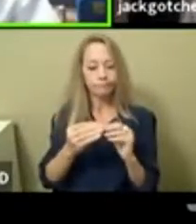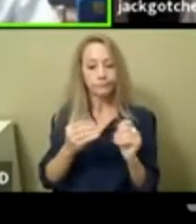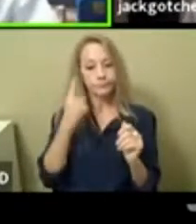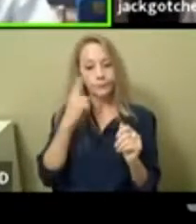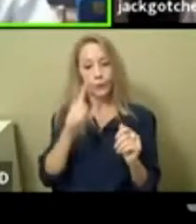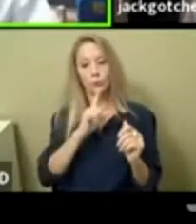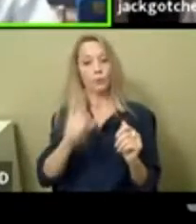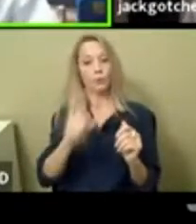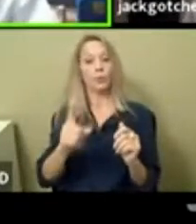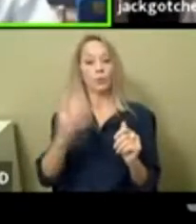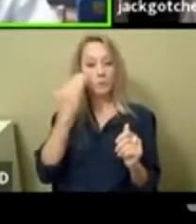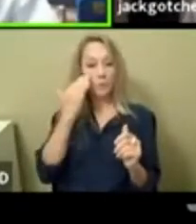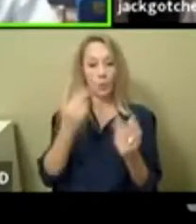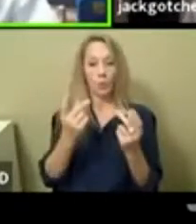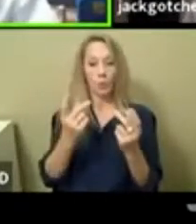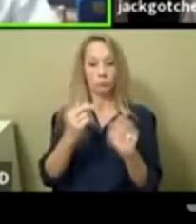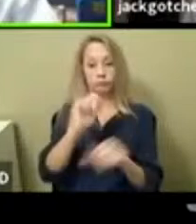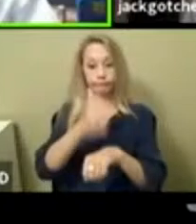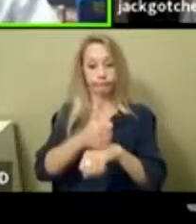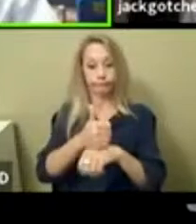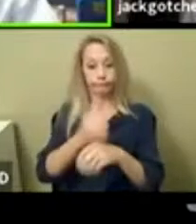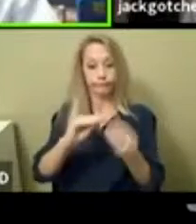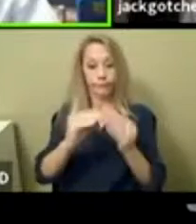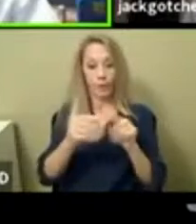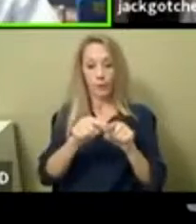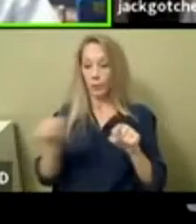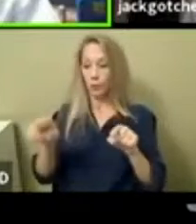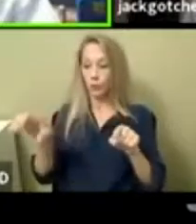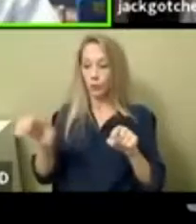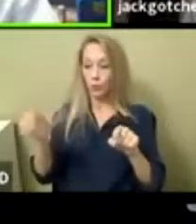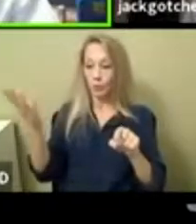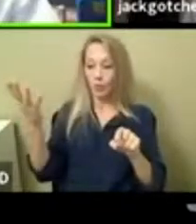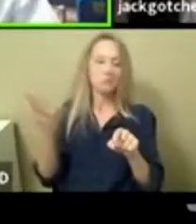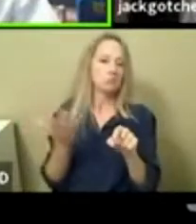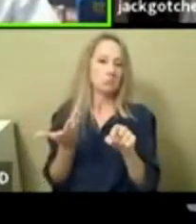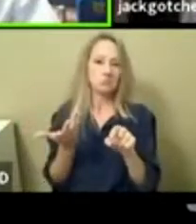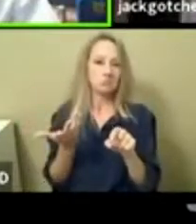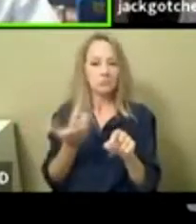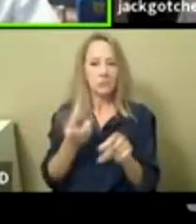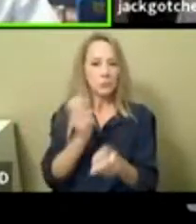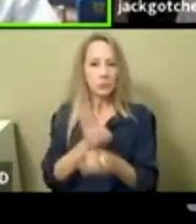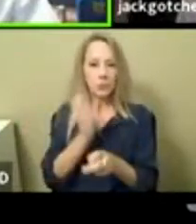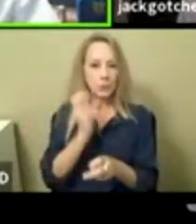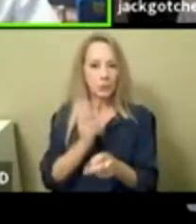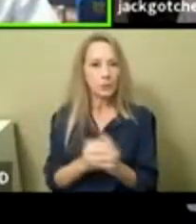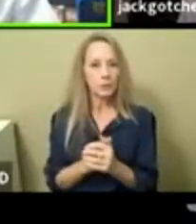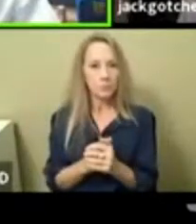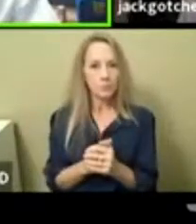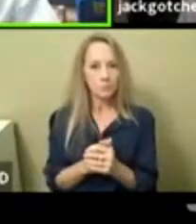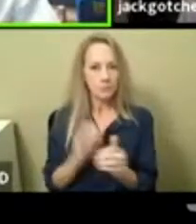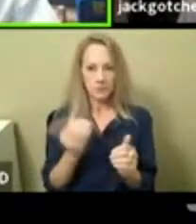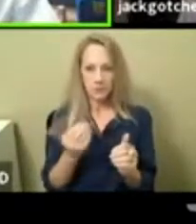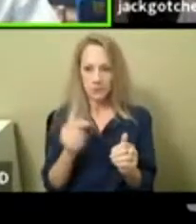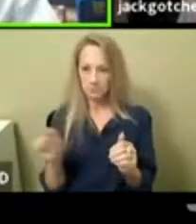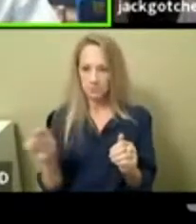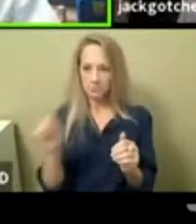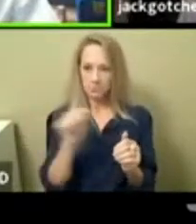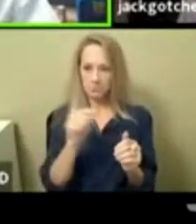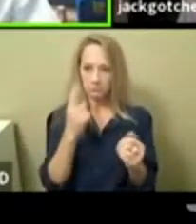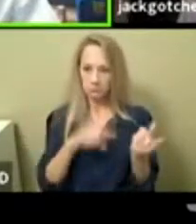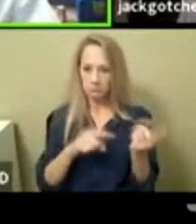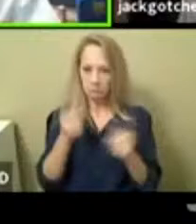They're additional information. At least that's of the people who spoke. That was seemed to be the sense of the consensus.